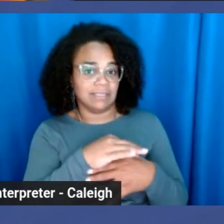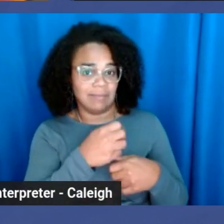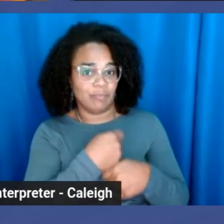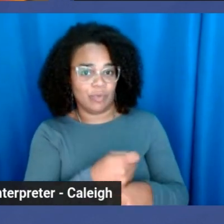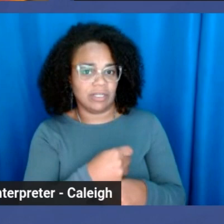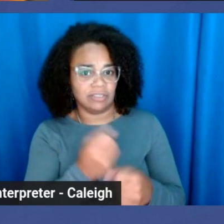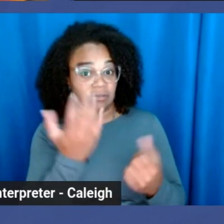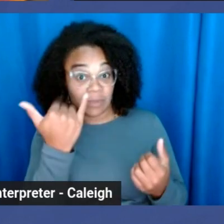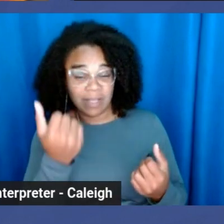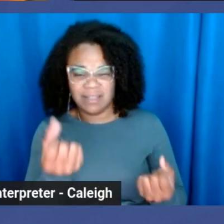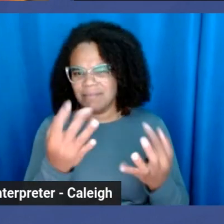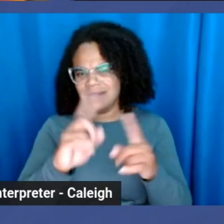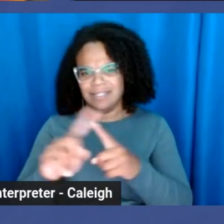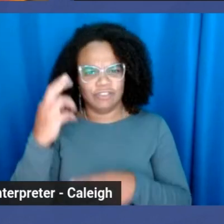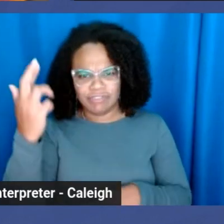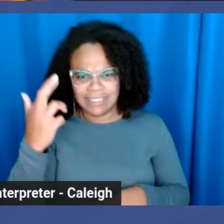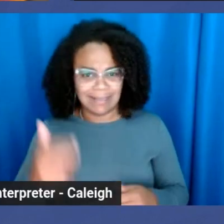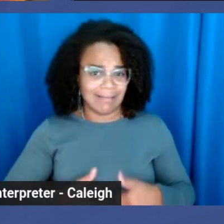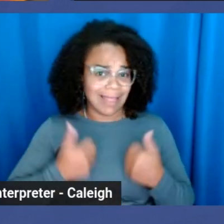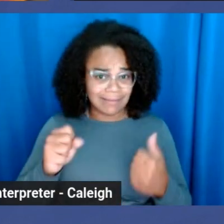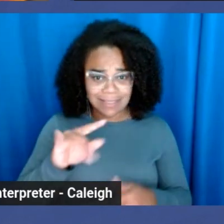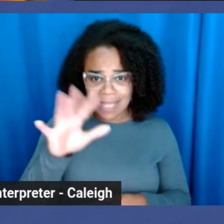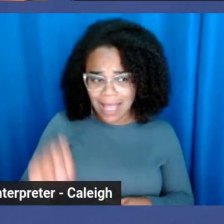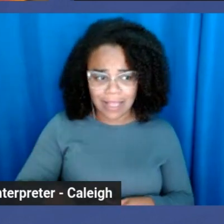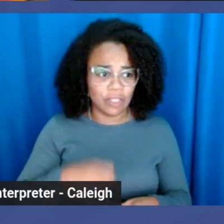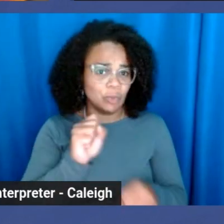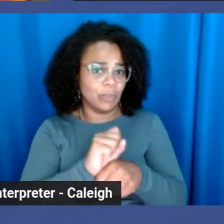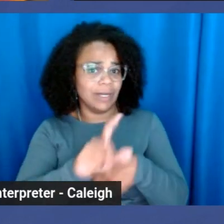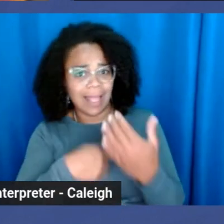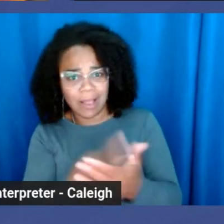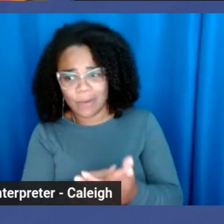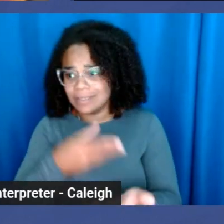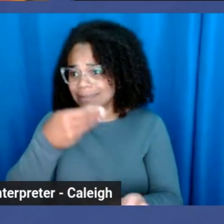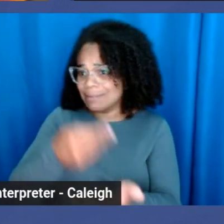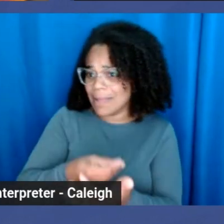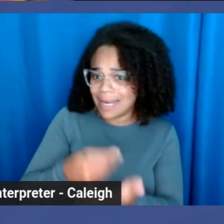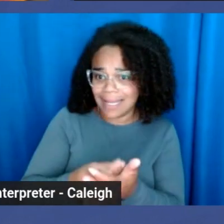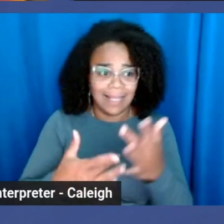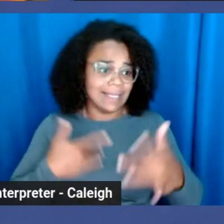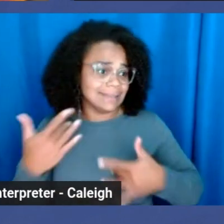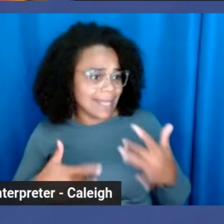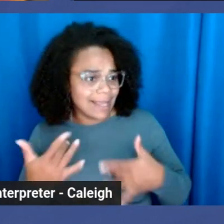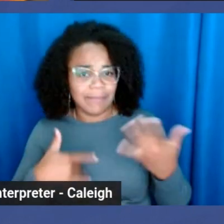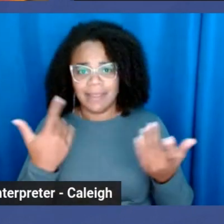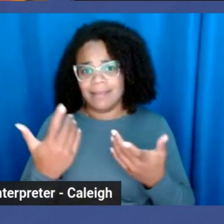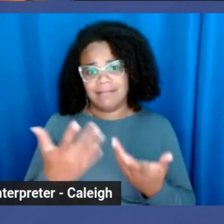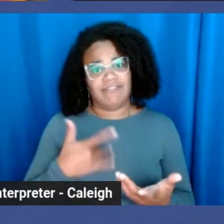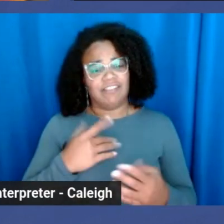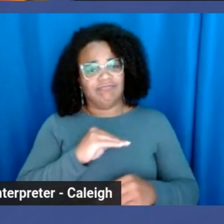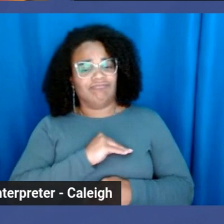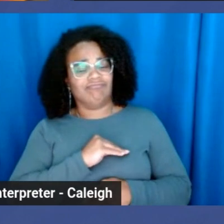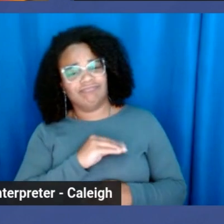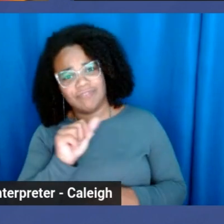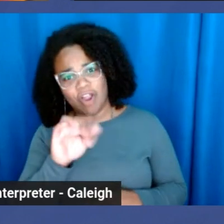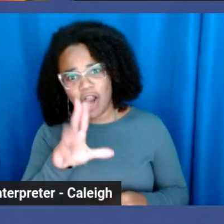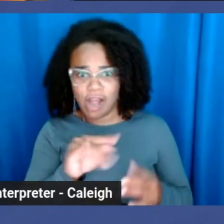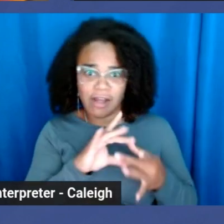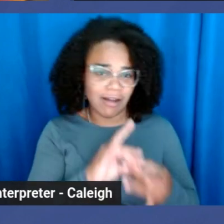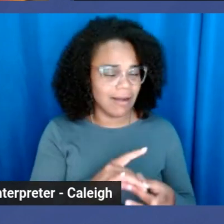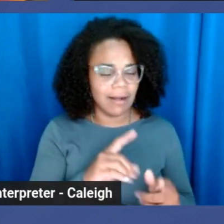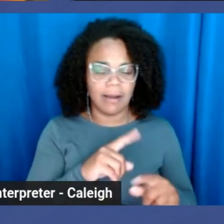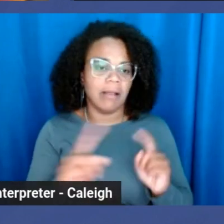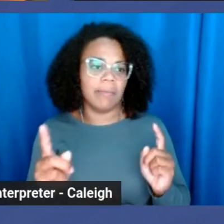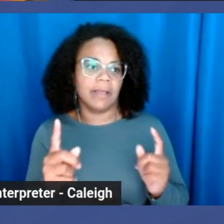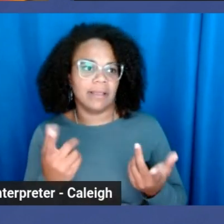lifestyle, work hours, money, excitement, artistic fulfillment. And it's simply wrong to say that performers are